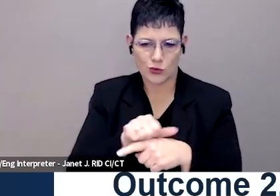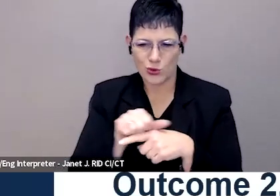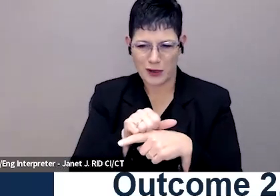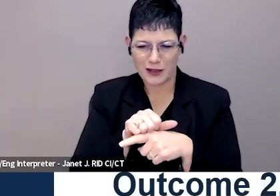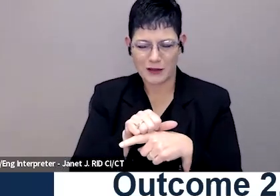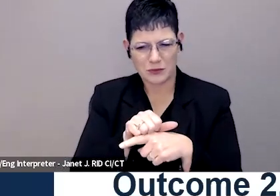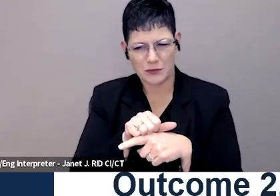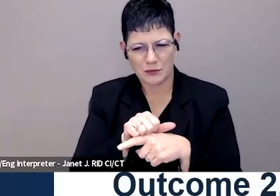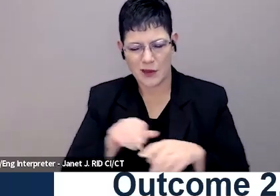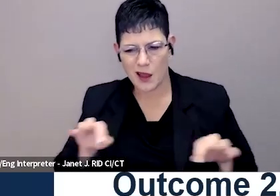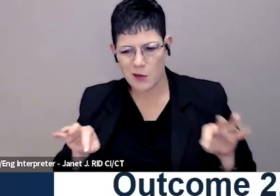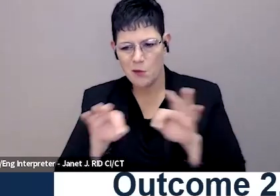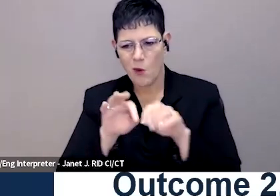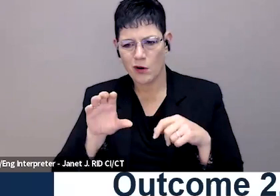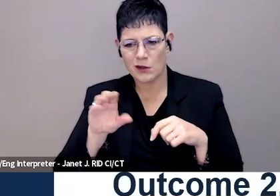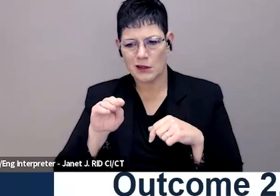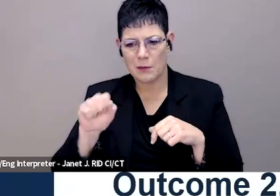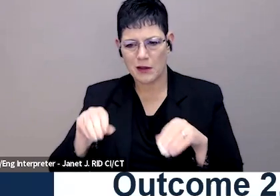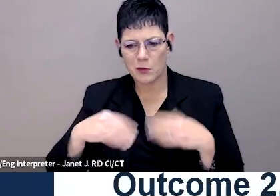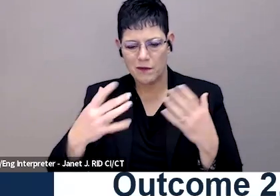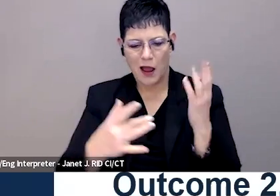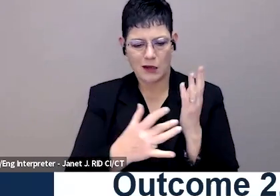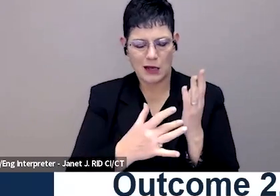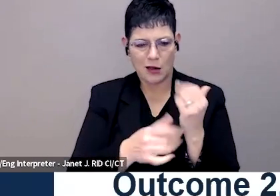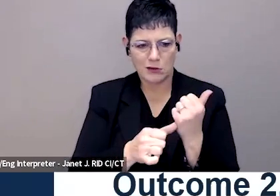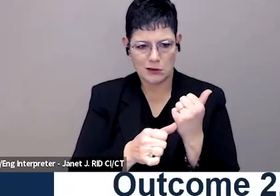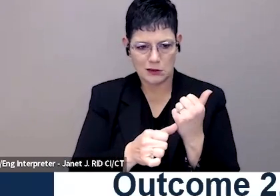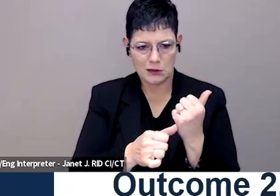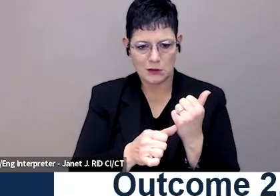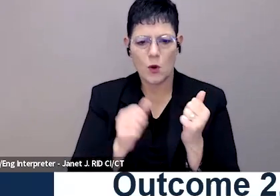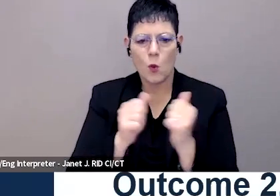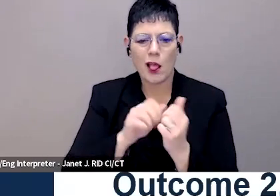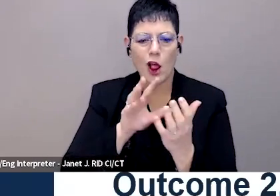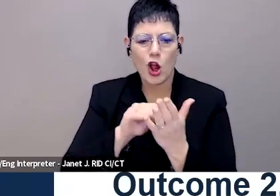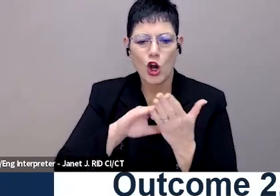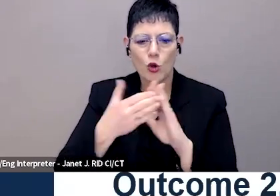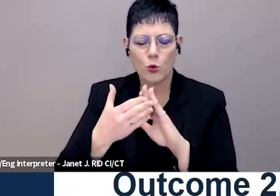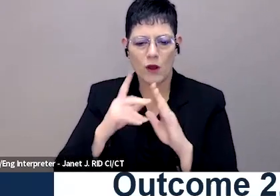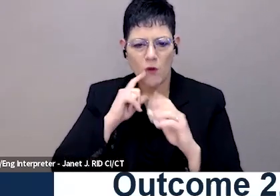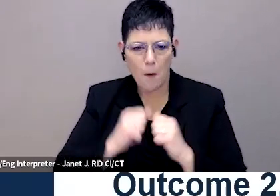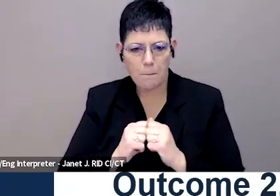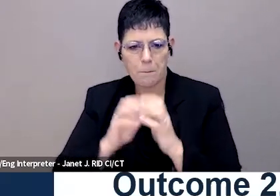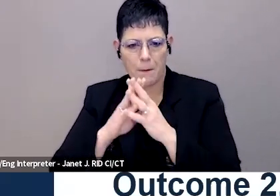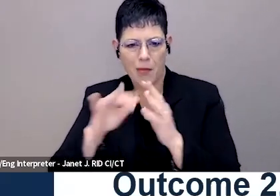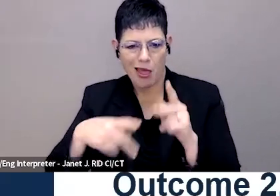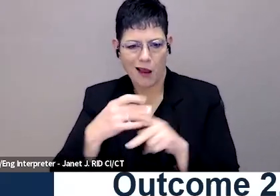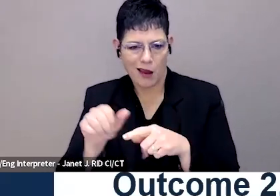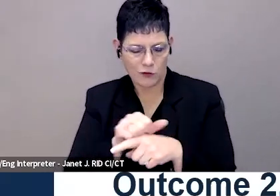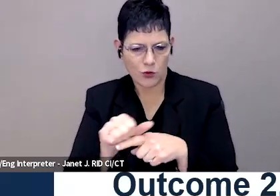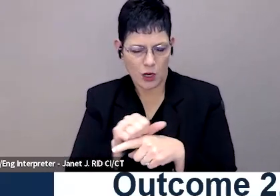It's important for CMS to provide technical assistance and have learning communities to support the implementation of these caregiver training services